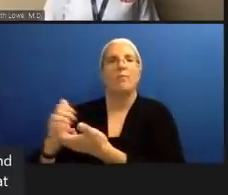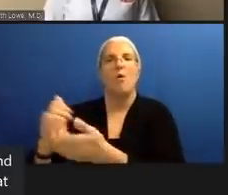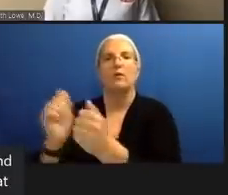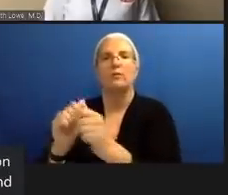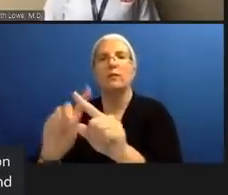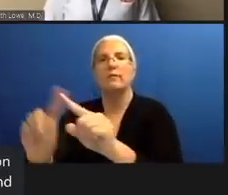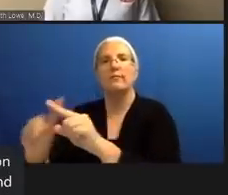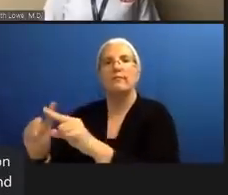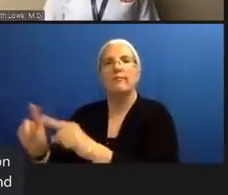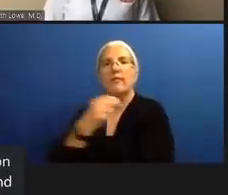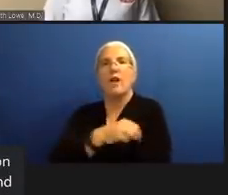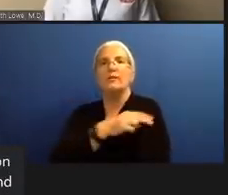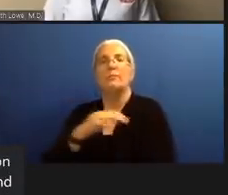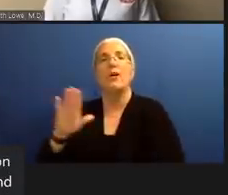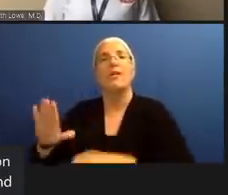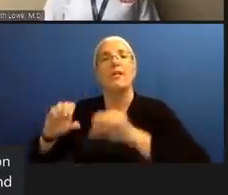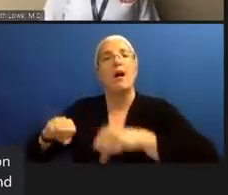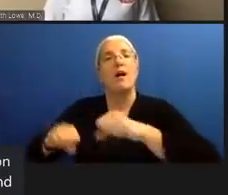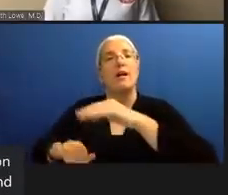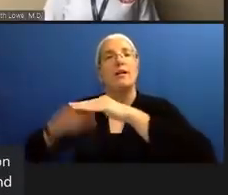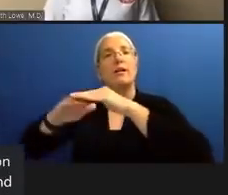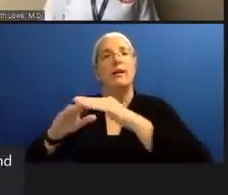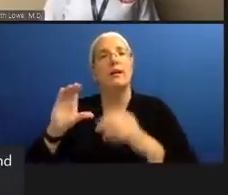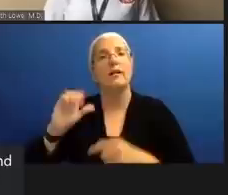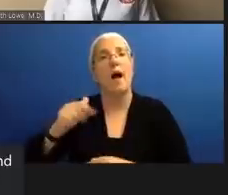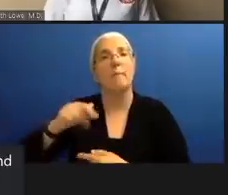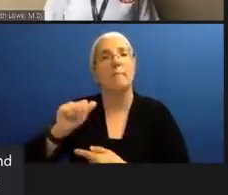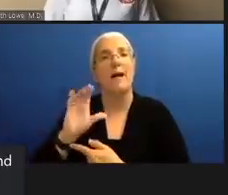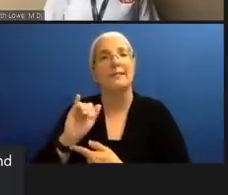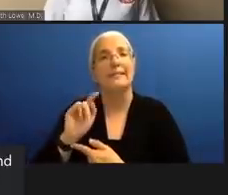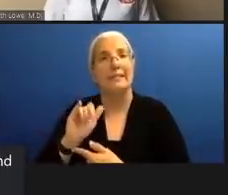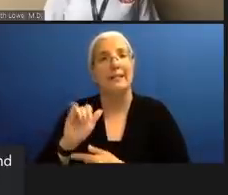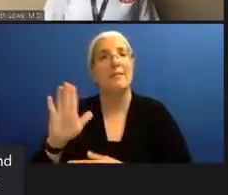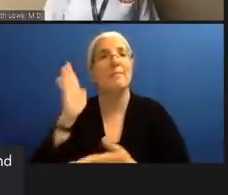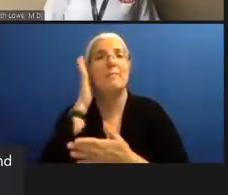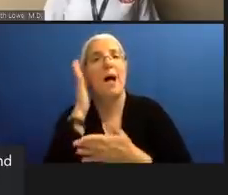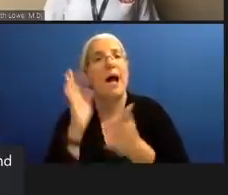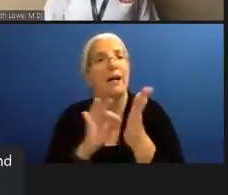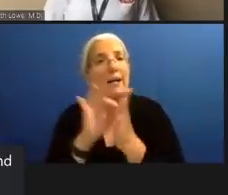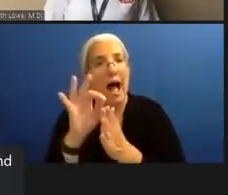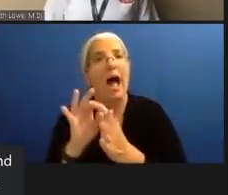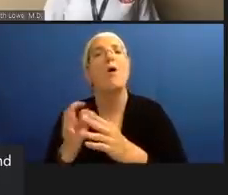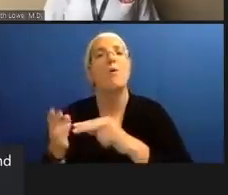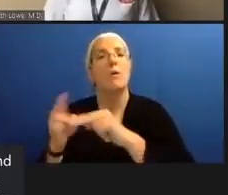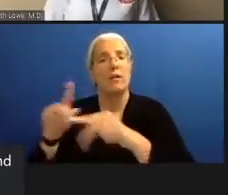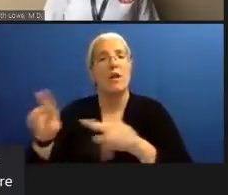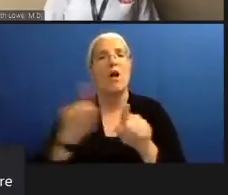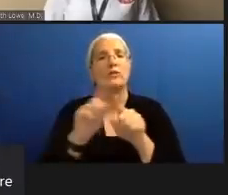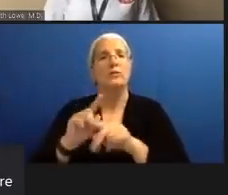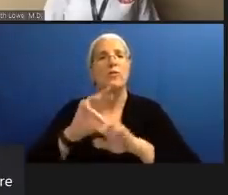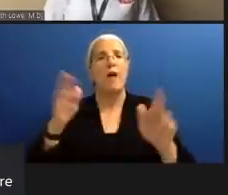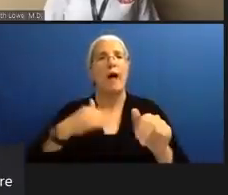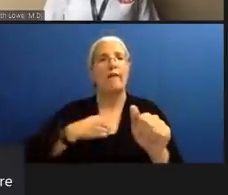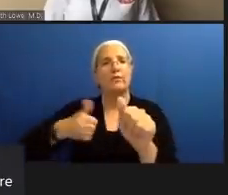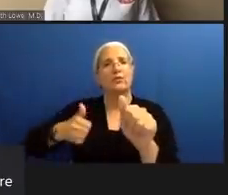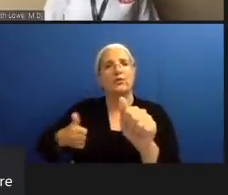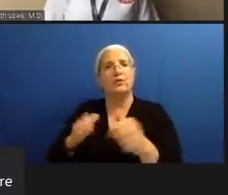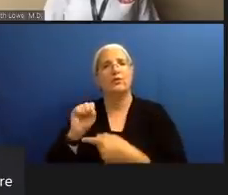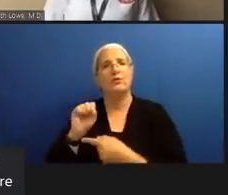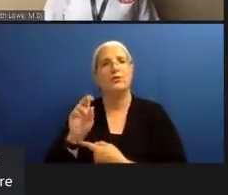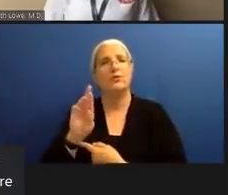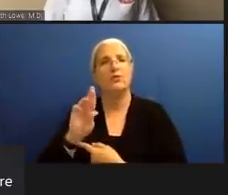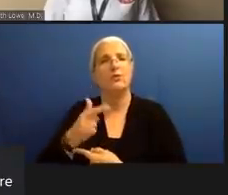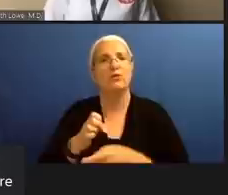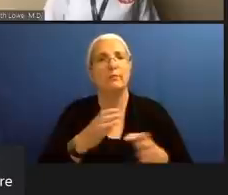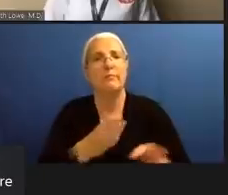count is for surge as part of the surge plan. And then we have an alternate care site that's established near the Civic Center with 25 beds now that are ready